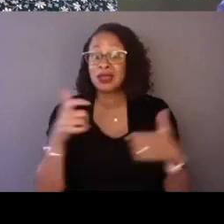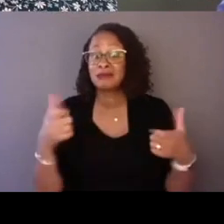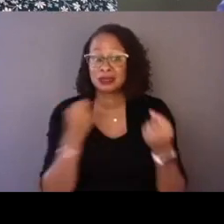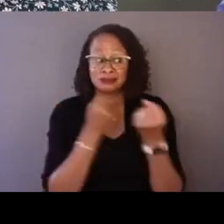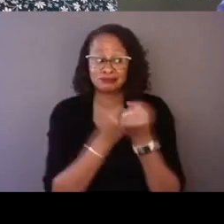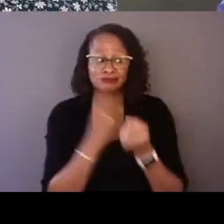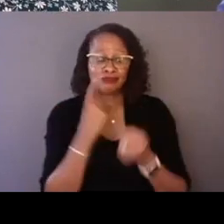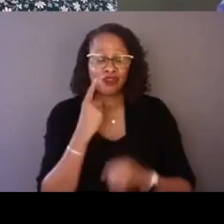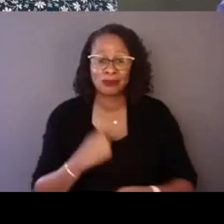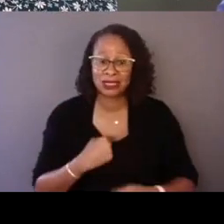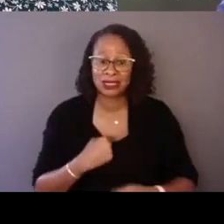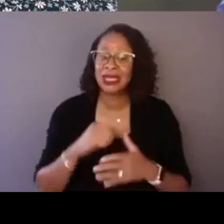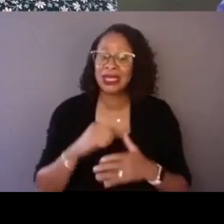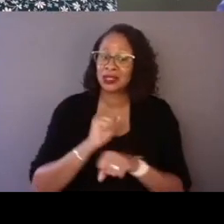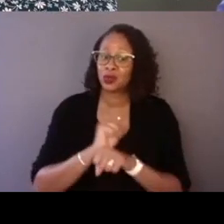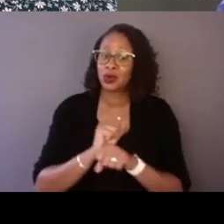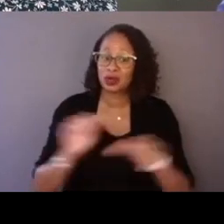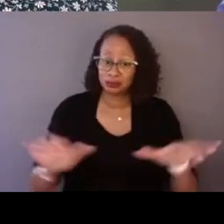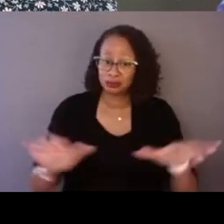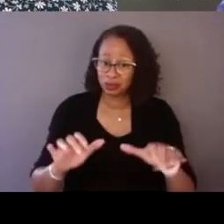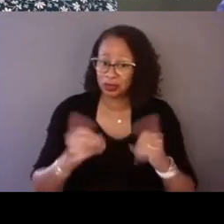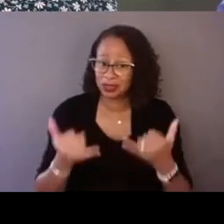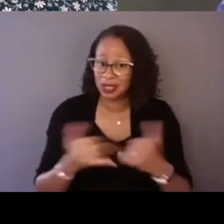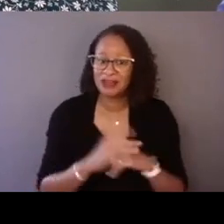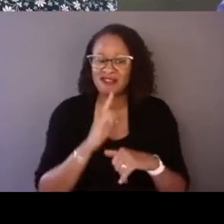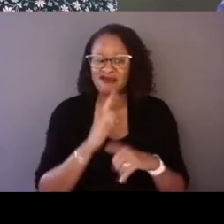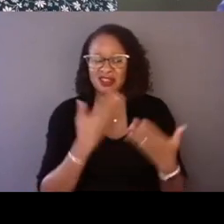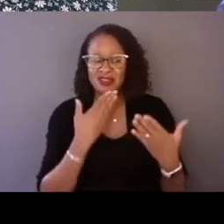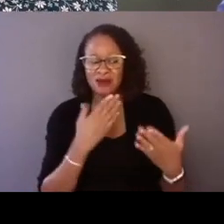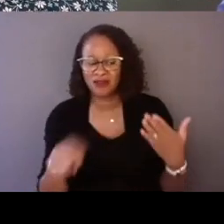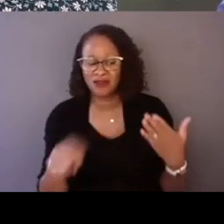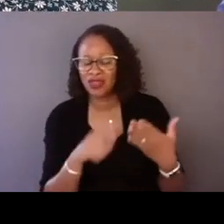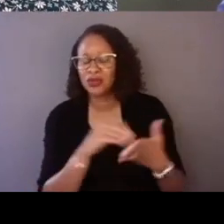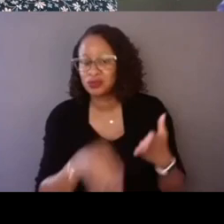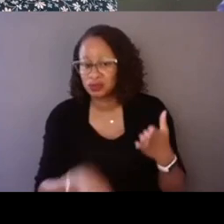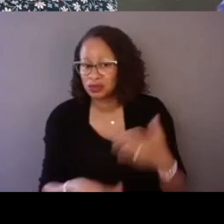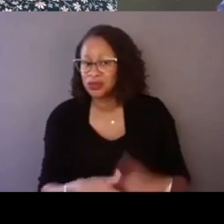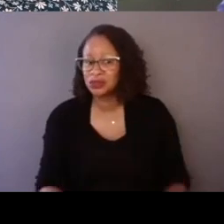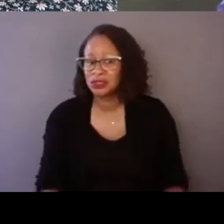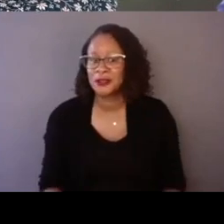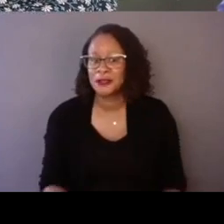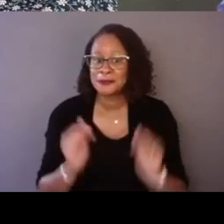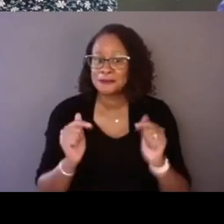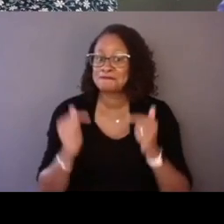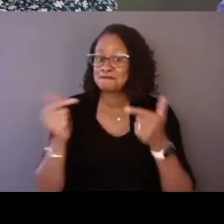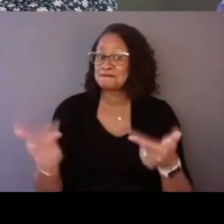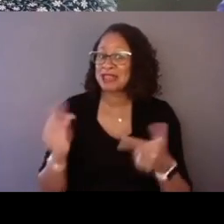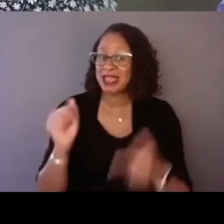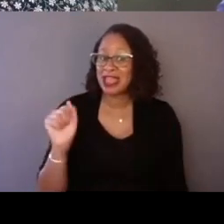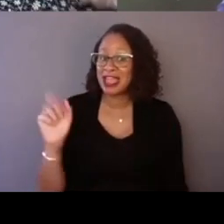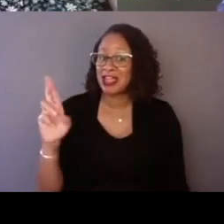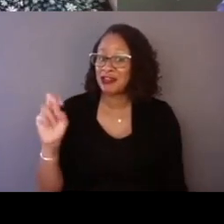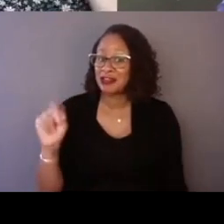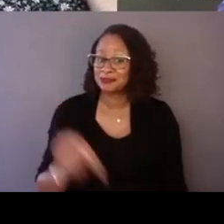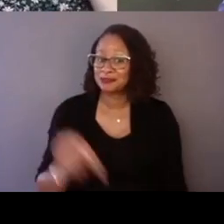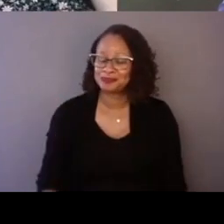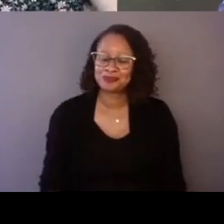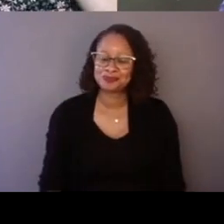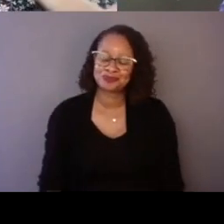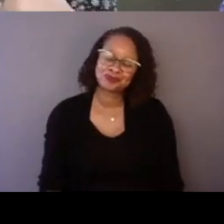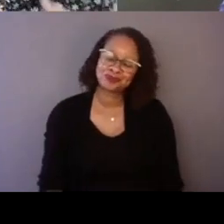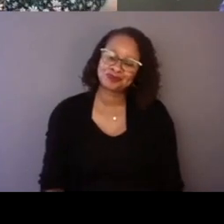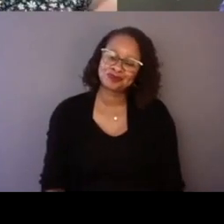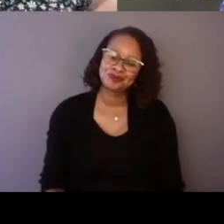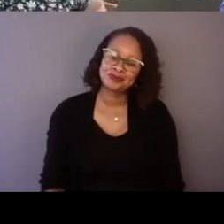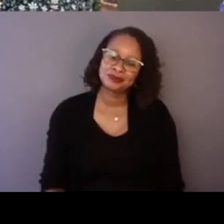me in the work that I'm doing. I'm really grateful for them. Pass it to Aaron. Thank you, Hannah. Aaron? Well,